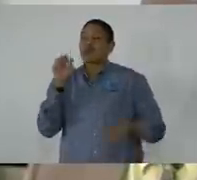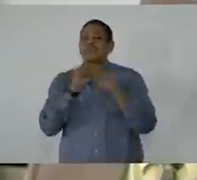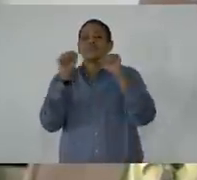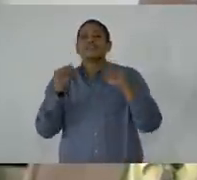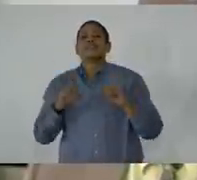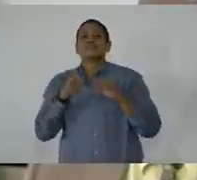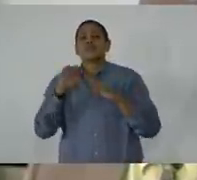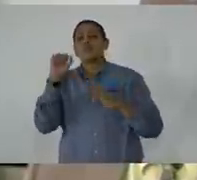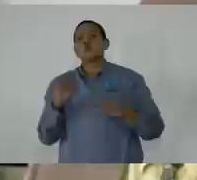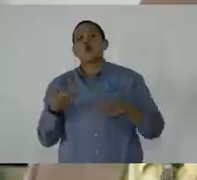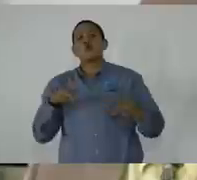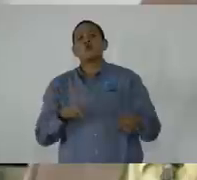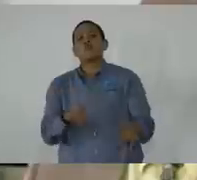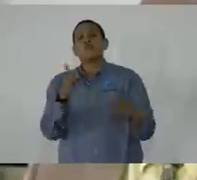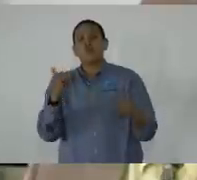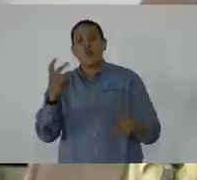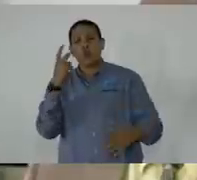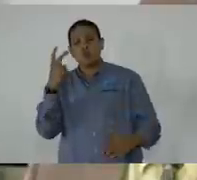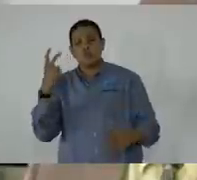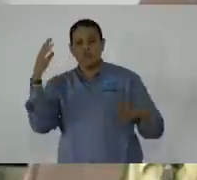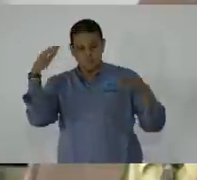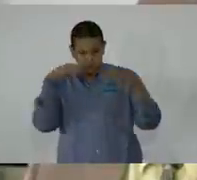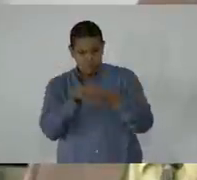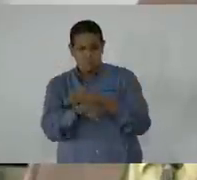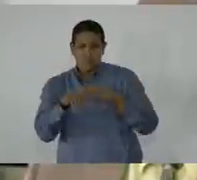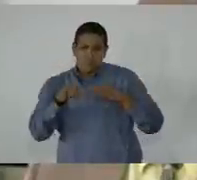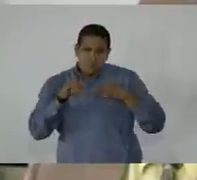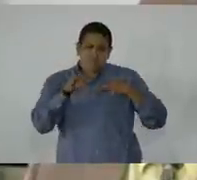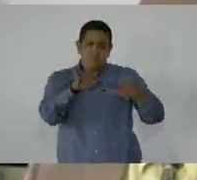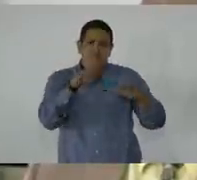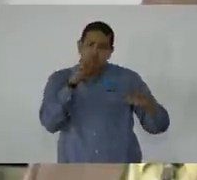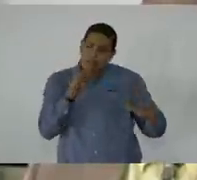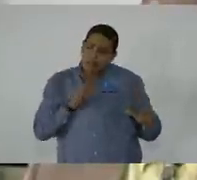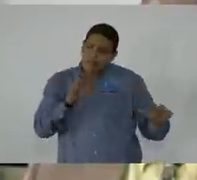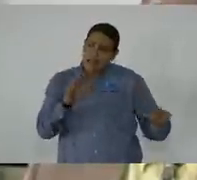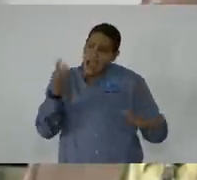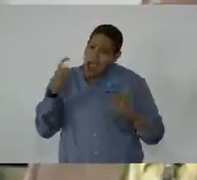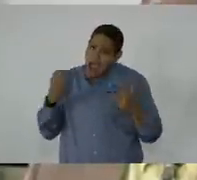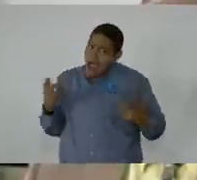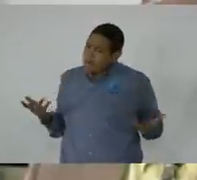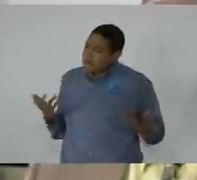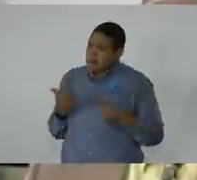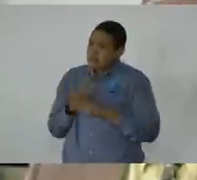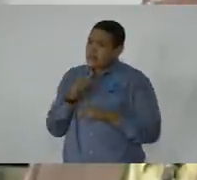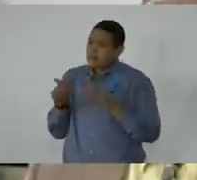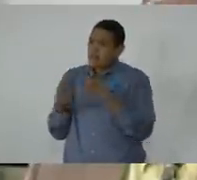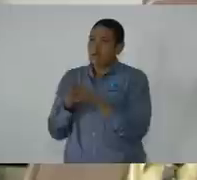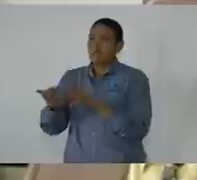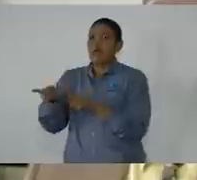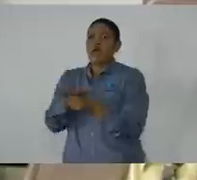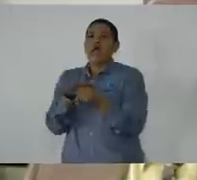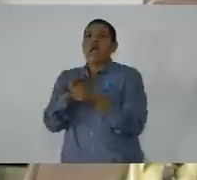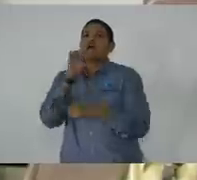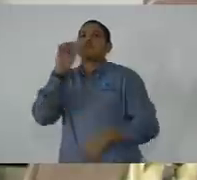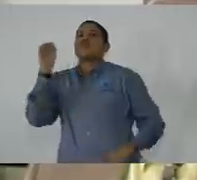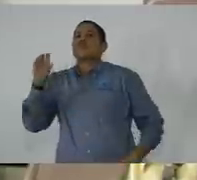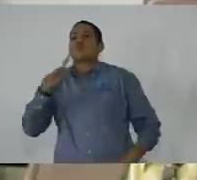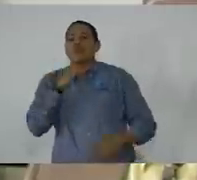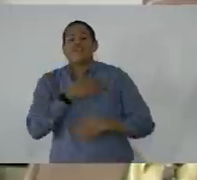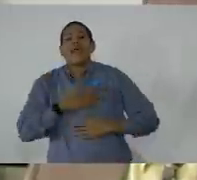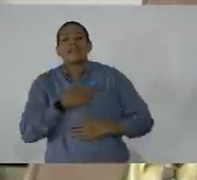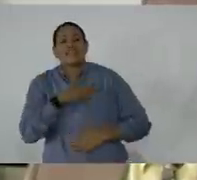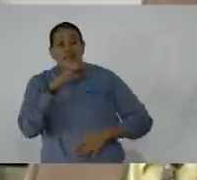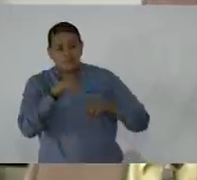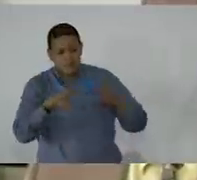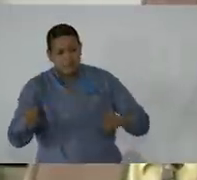River and now seeing an influx of investors asking to come to that area to put up entertainment parks